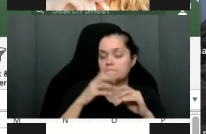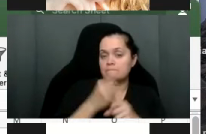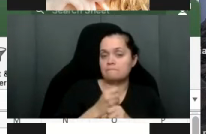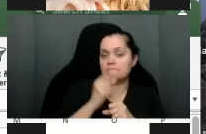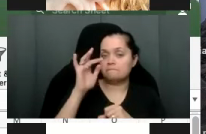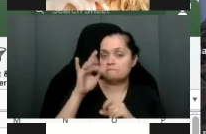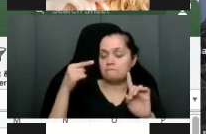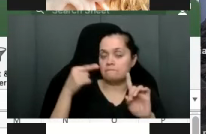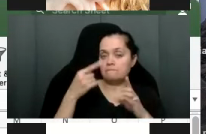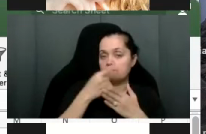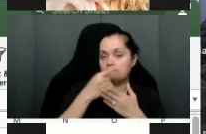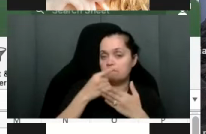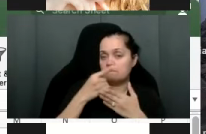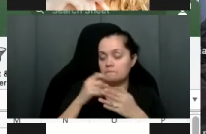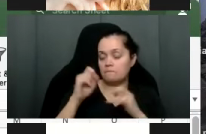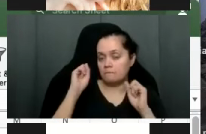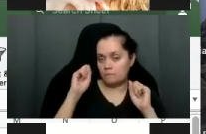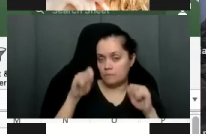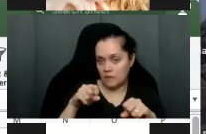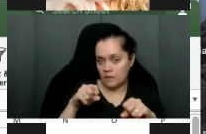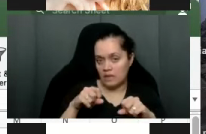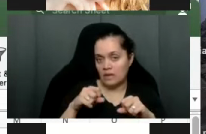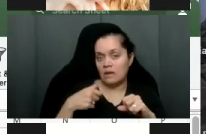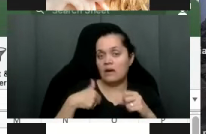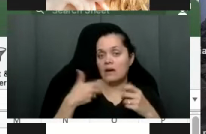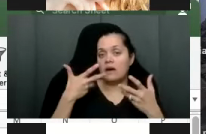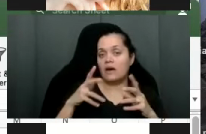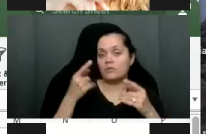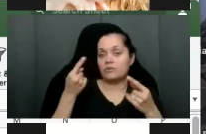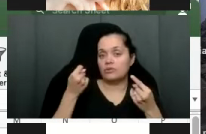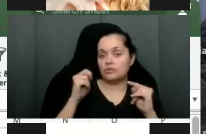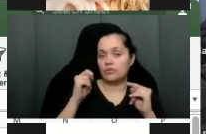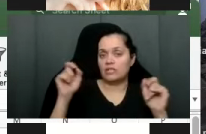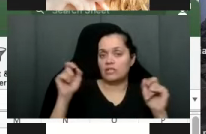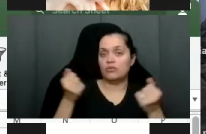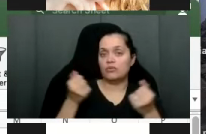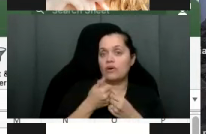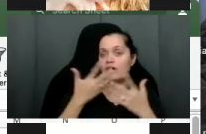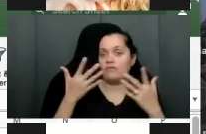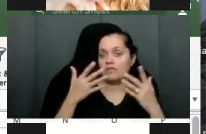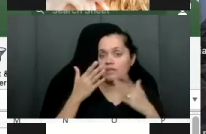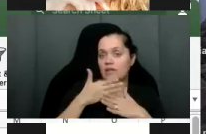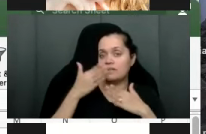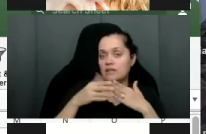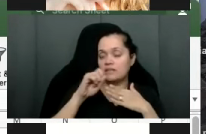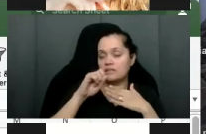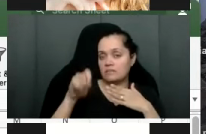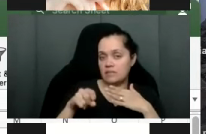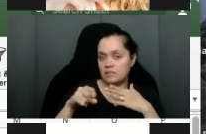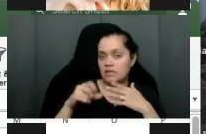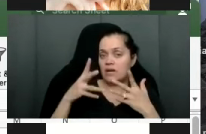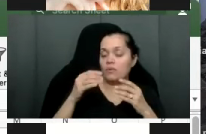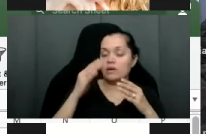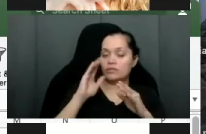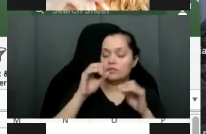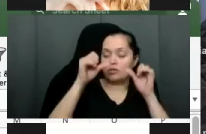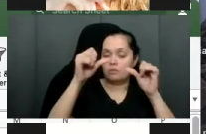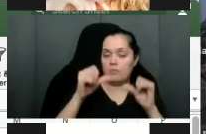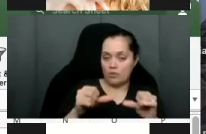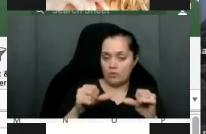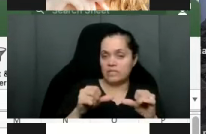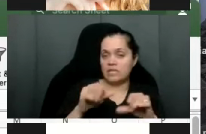25 points per week. I don't want you trying to do everything at the end of the semester. I want you posting on the discussion